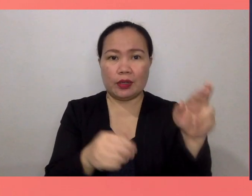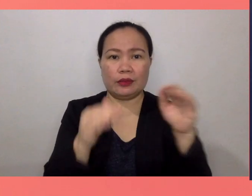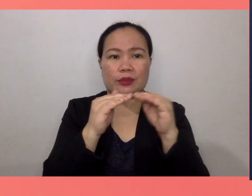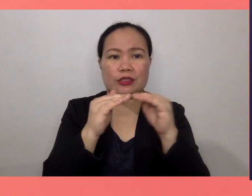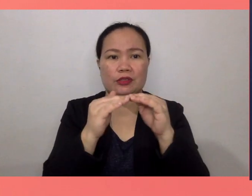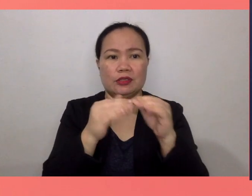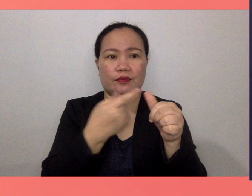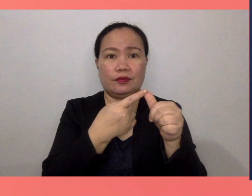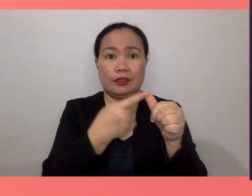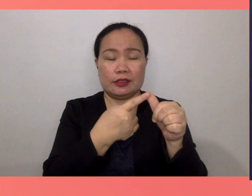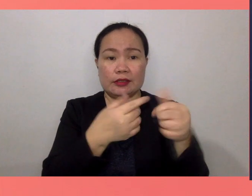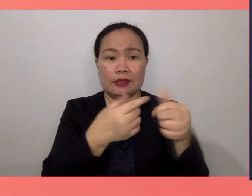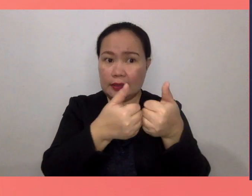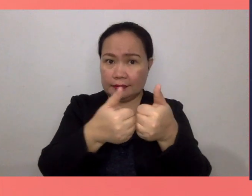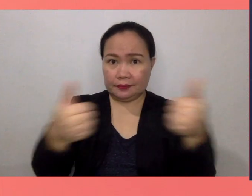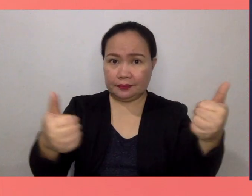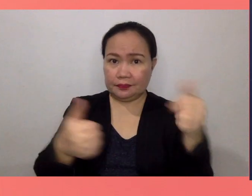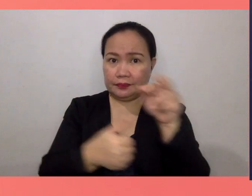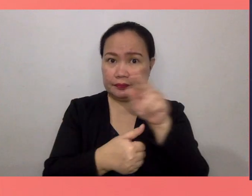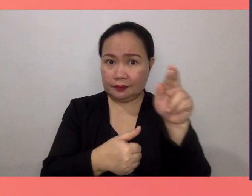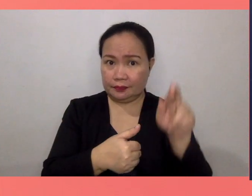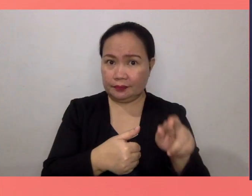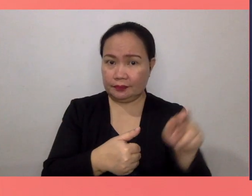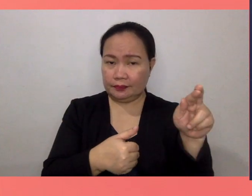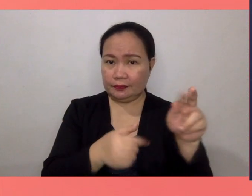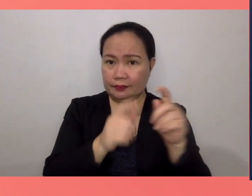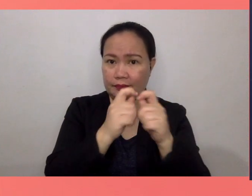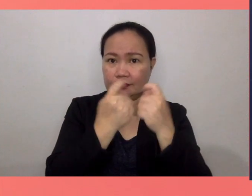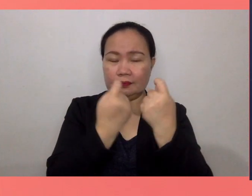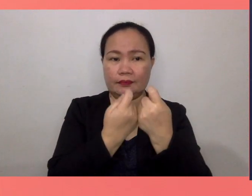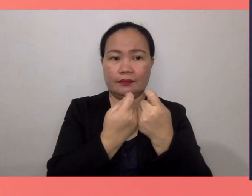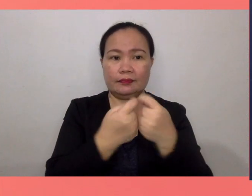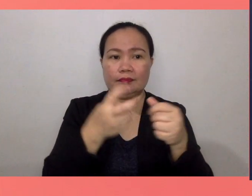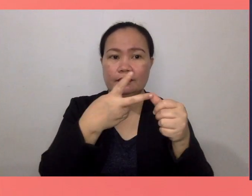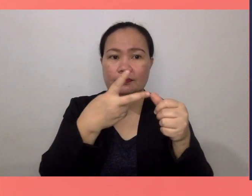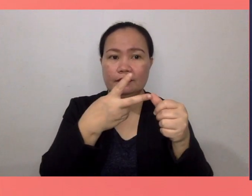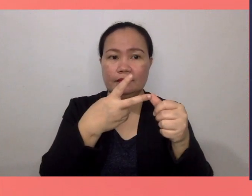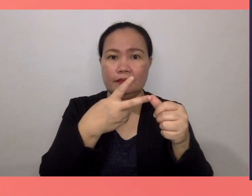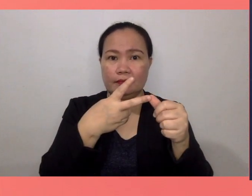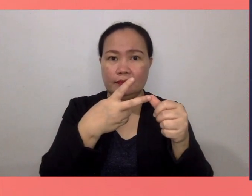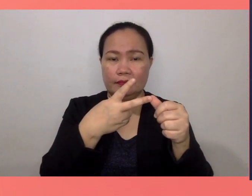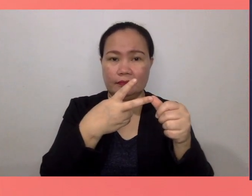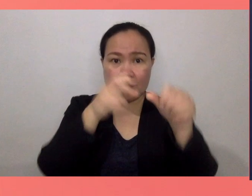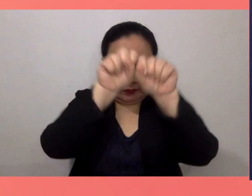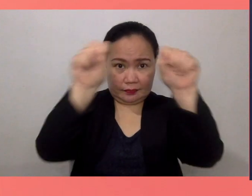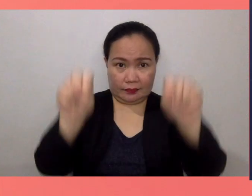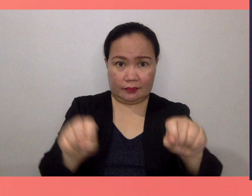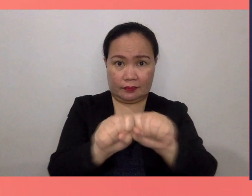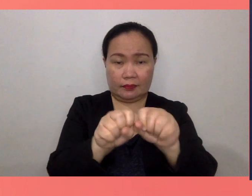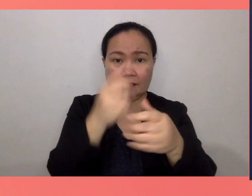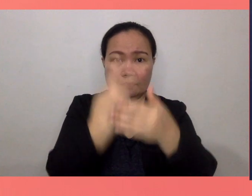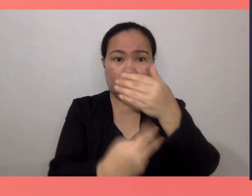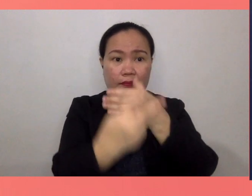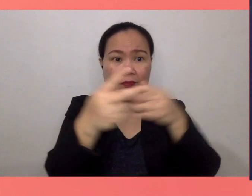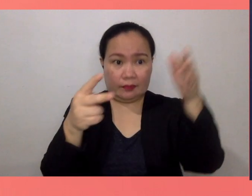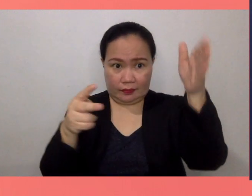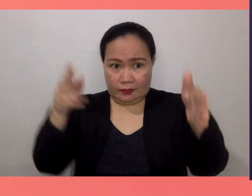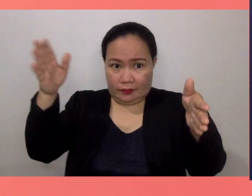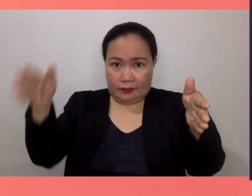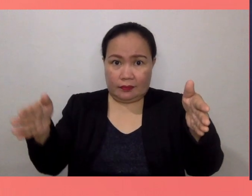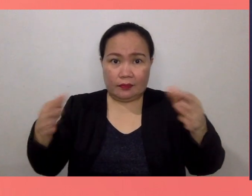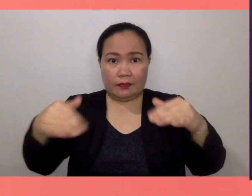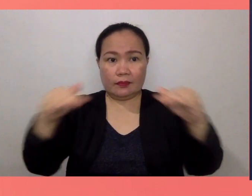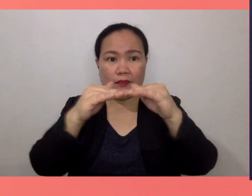first, i-isolate natin yung radical term. Pangalawa, square both sides of the equation. And